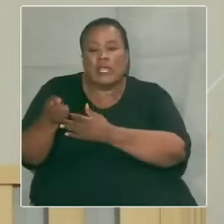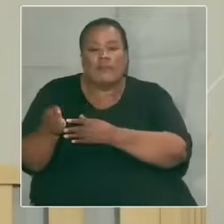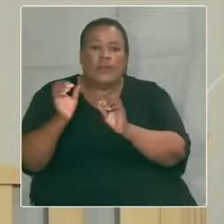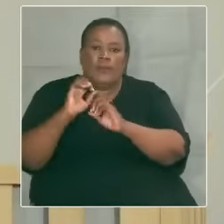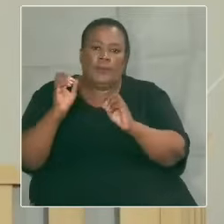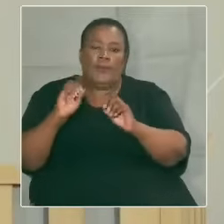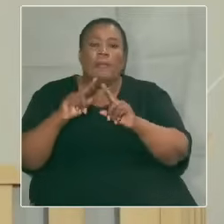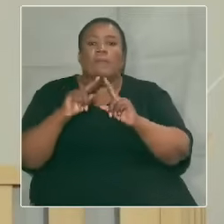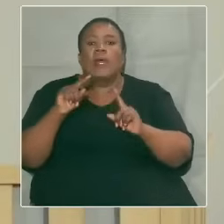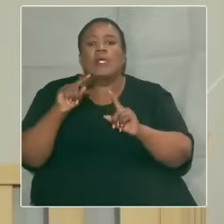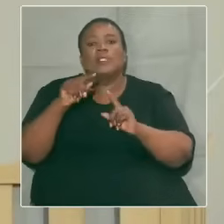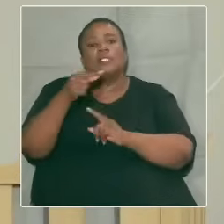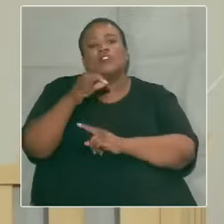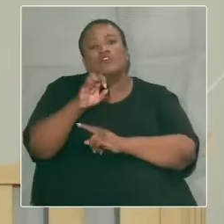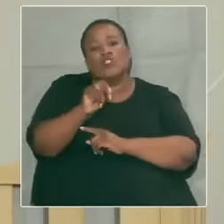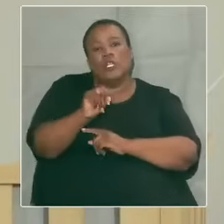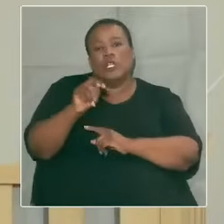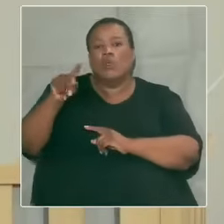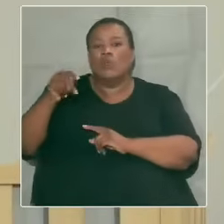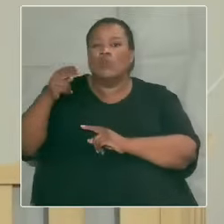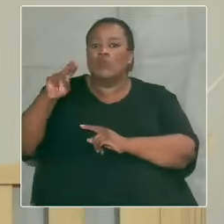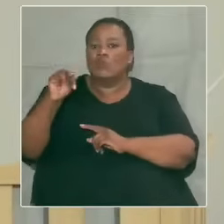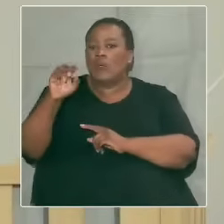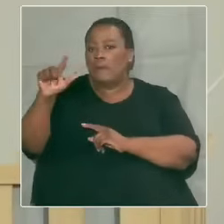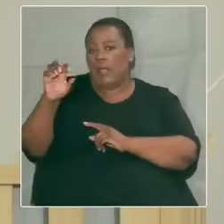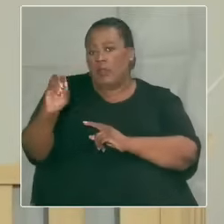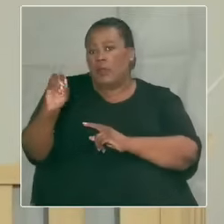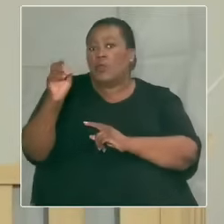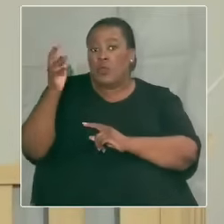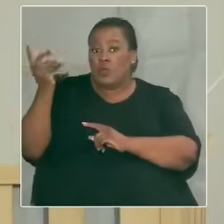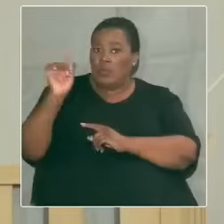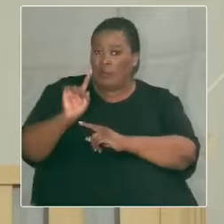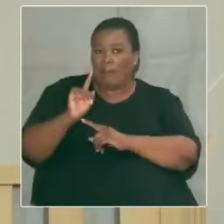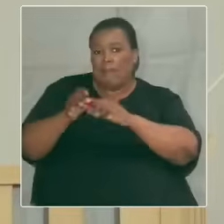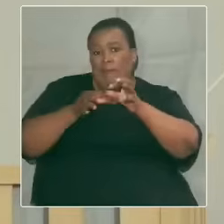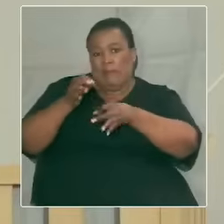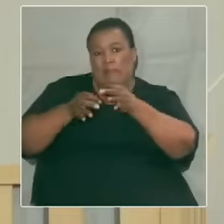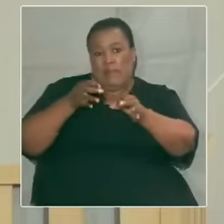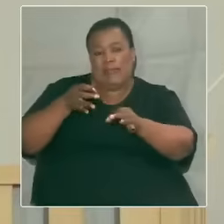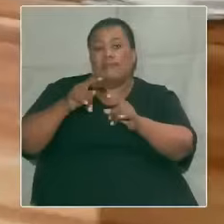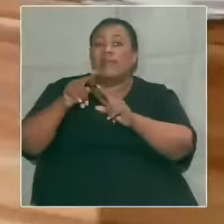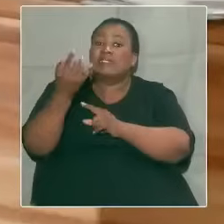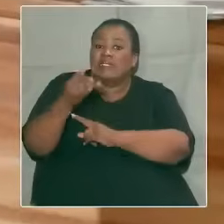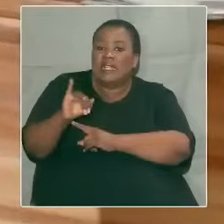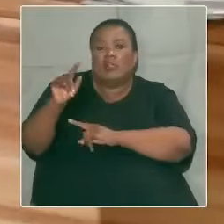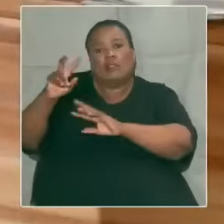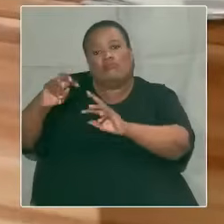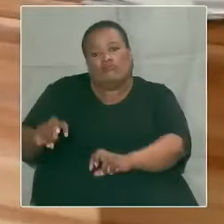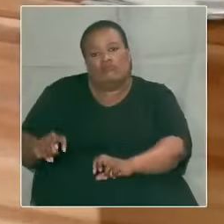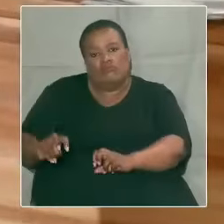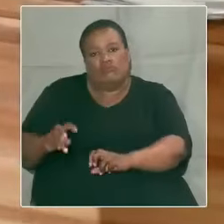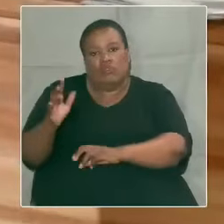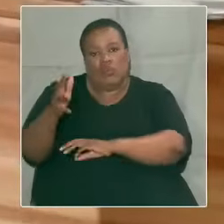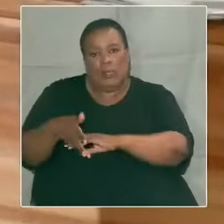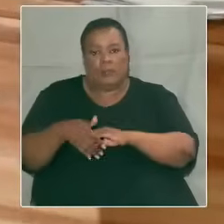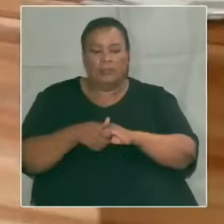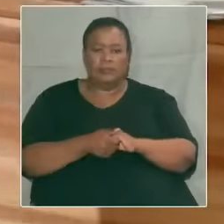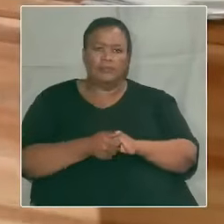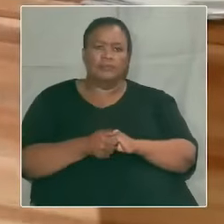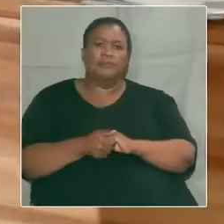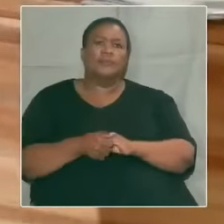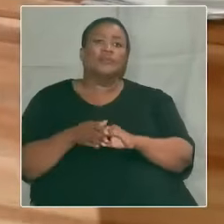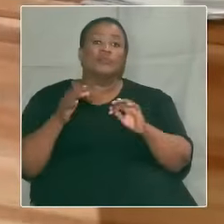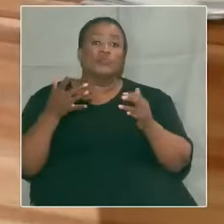talk more on that. But it's still under investigation. yes, I think the point, perhaps